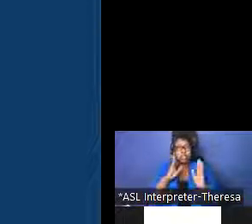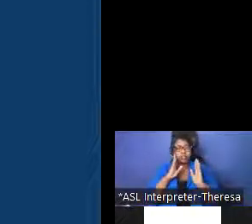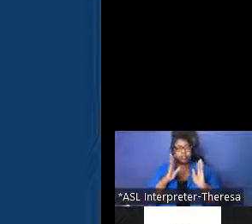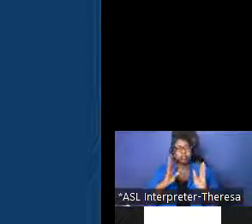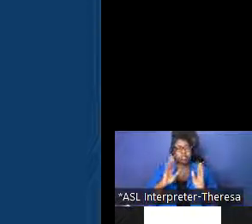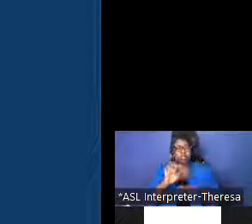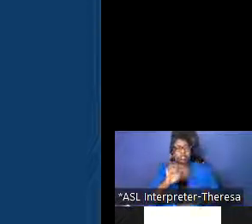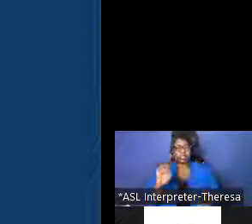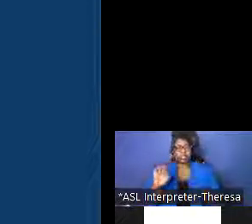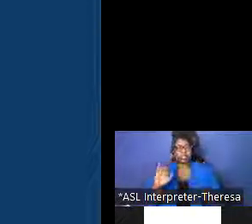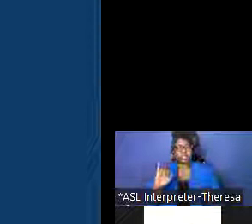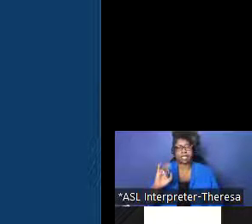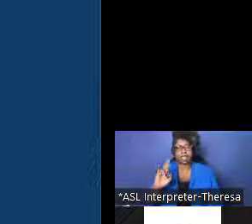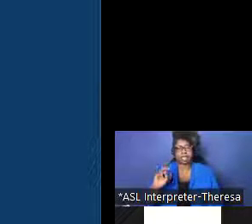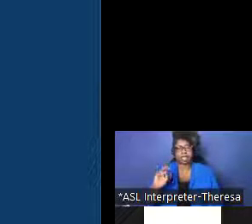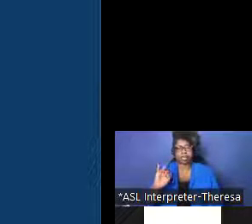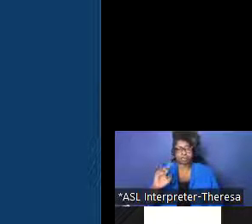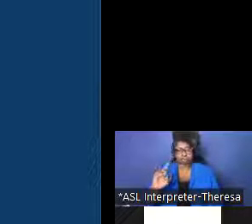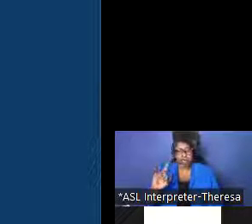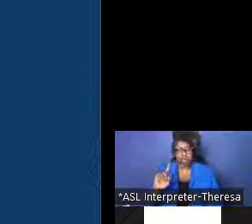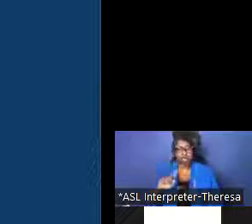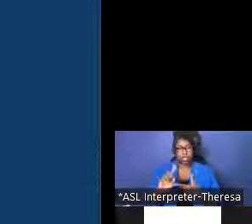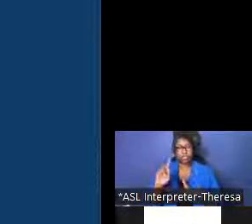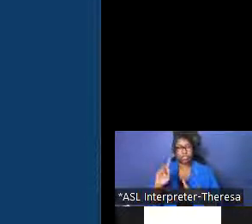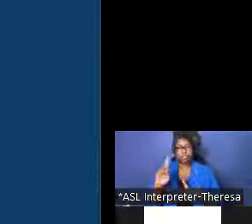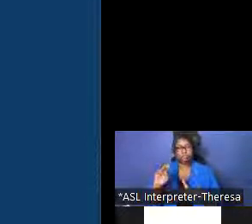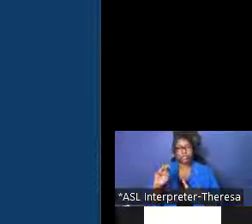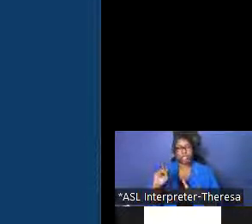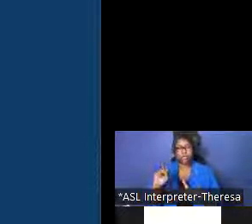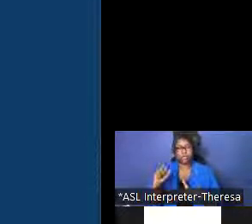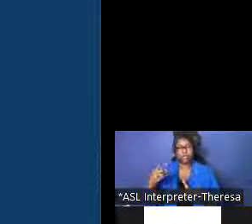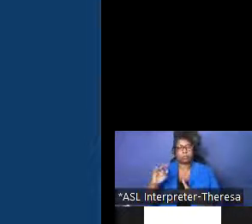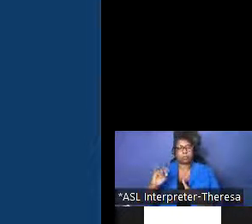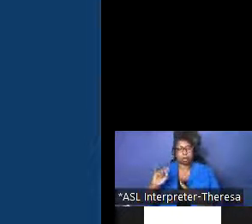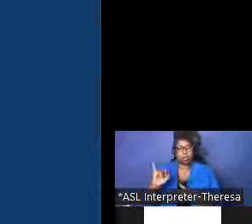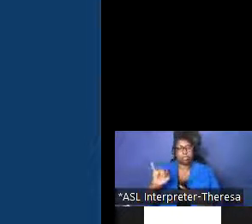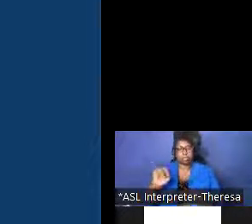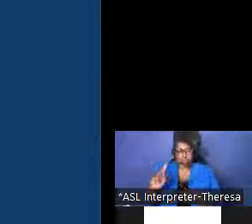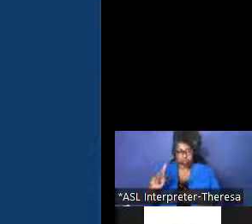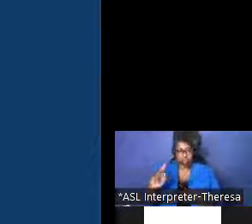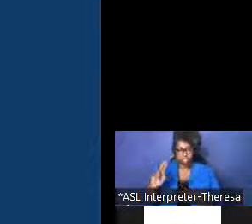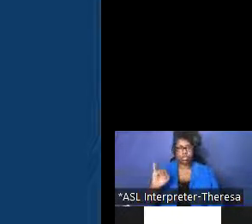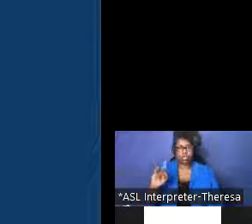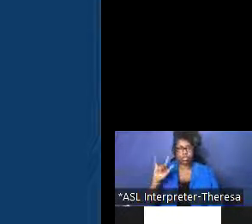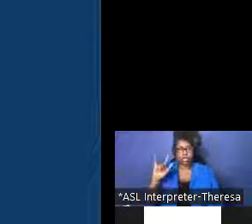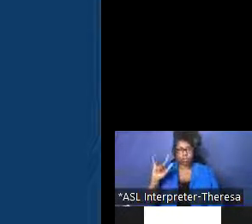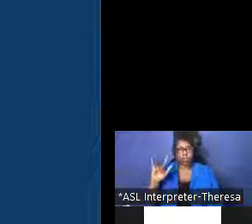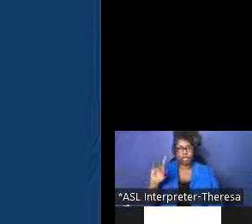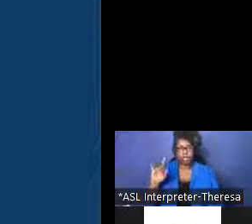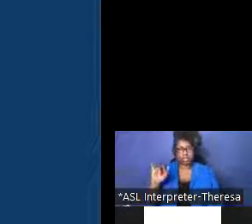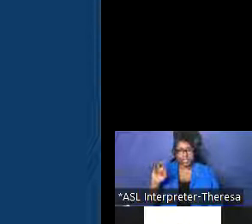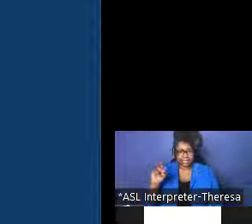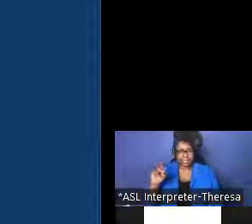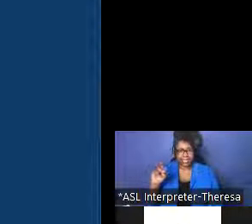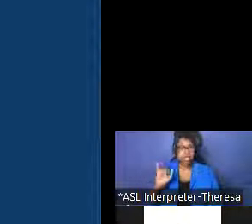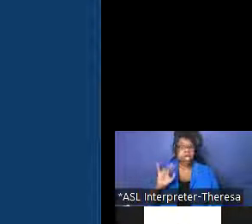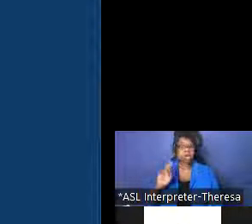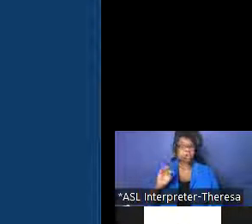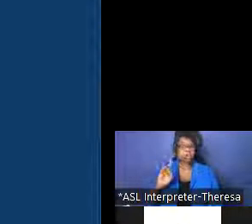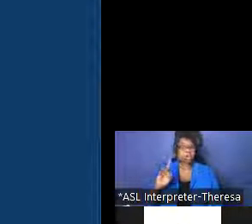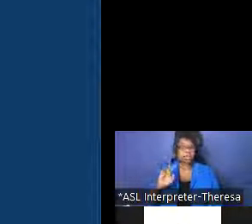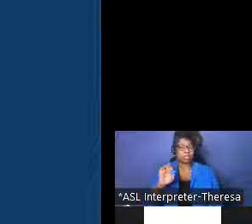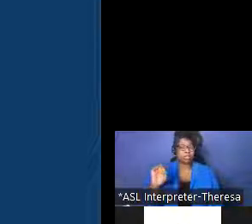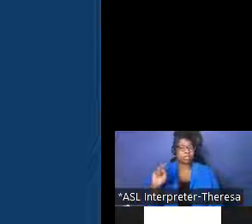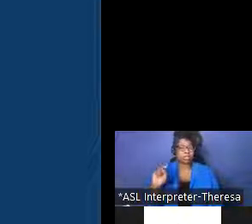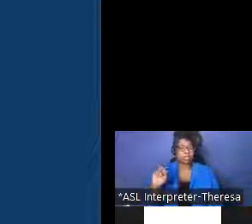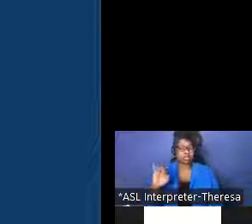East Ironbound, Doremus, Port Newark, Newark Airport, and Dayton. So we're thinking about Ironbound section, East